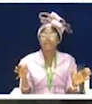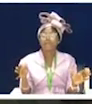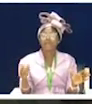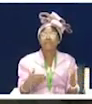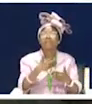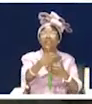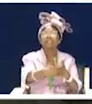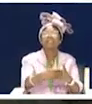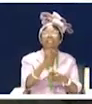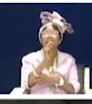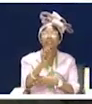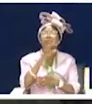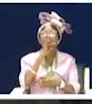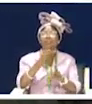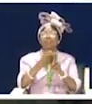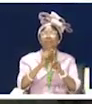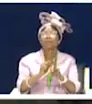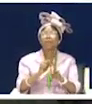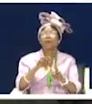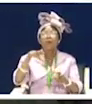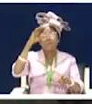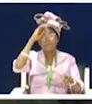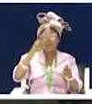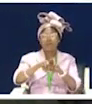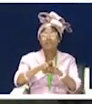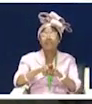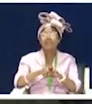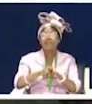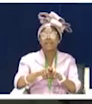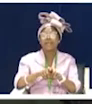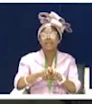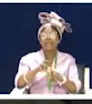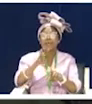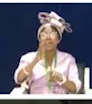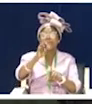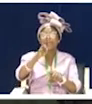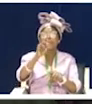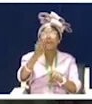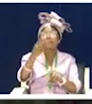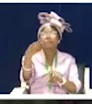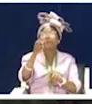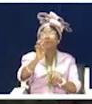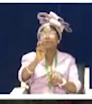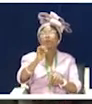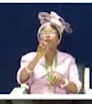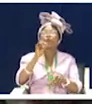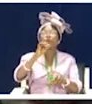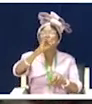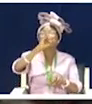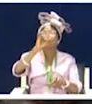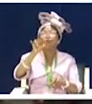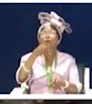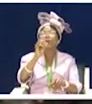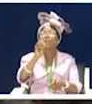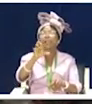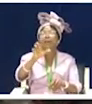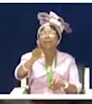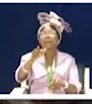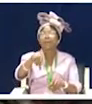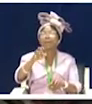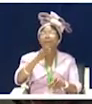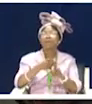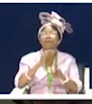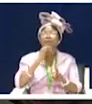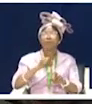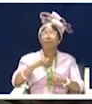The next testimony is from Brother Matthew Ojuolakwe from the United Kingdom.